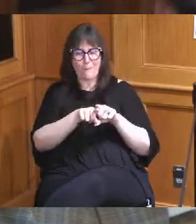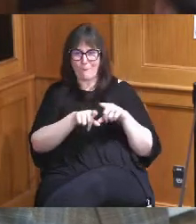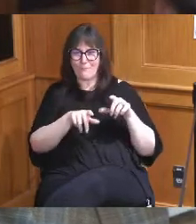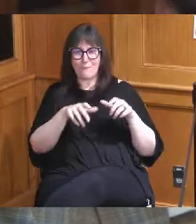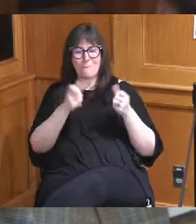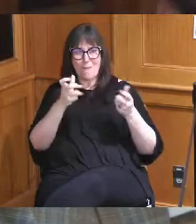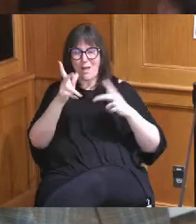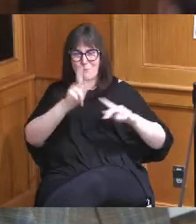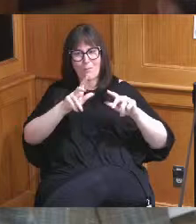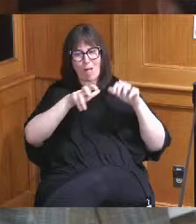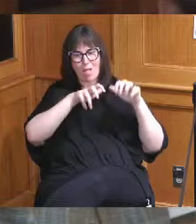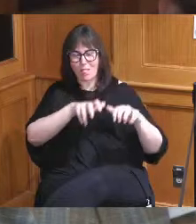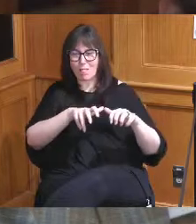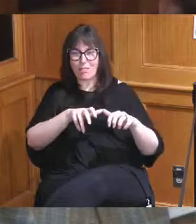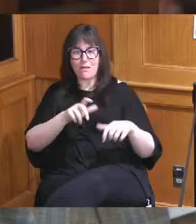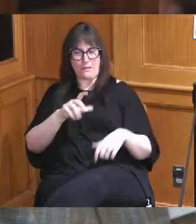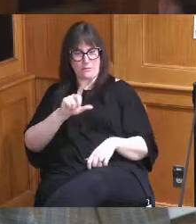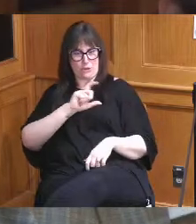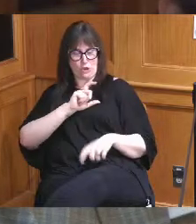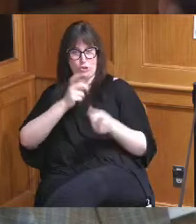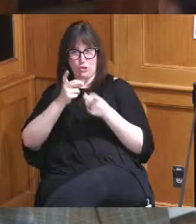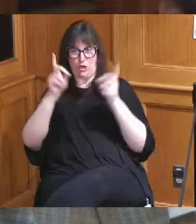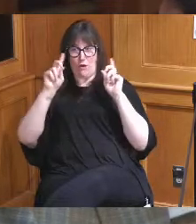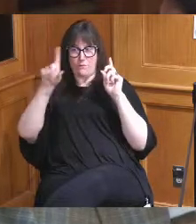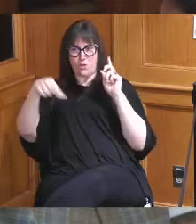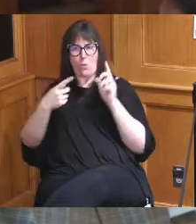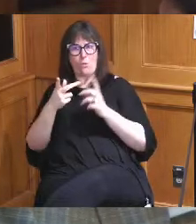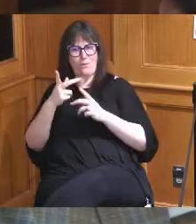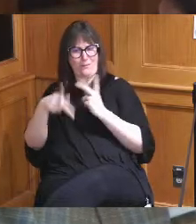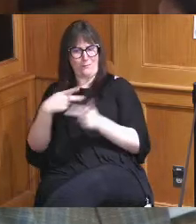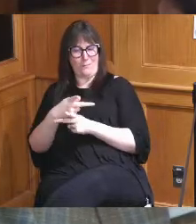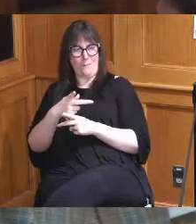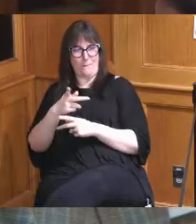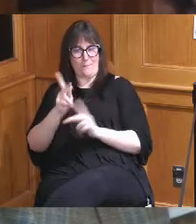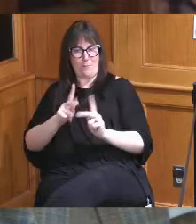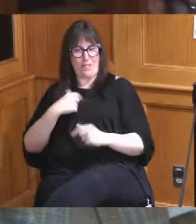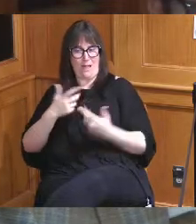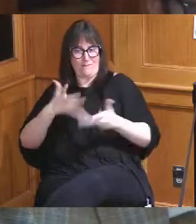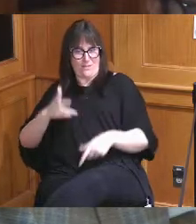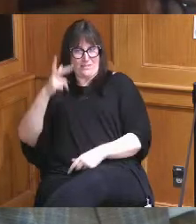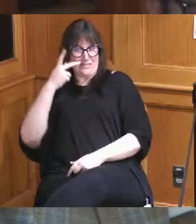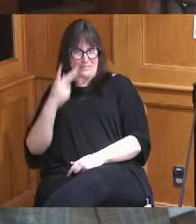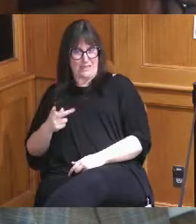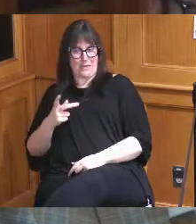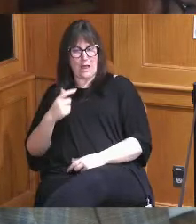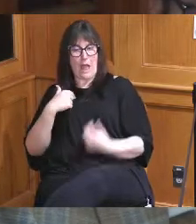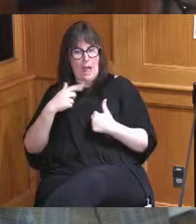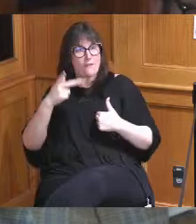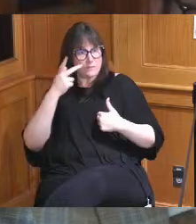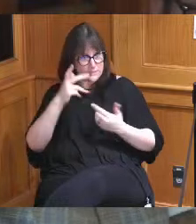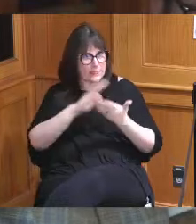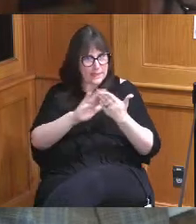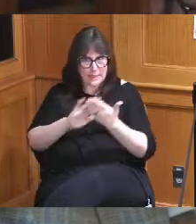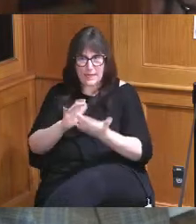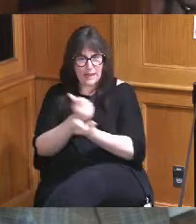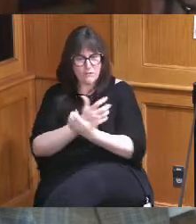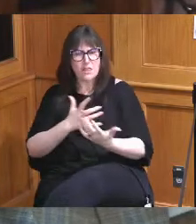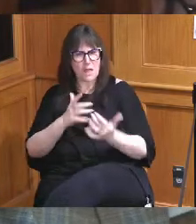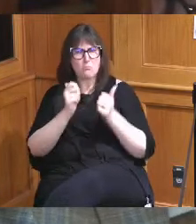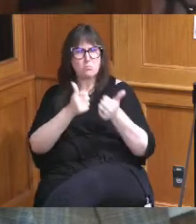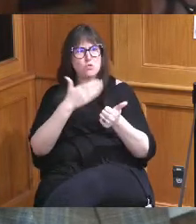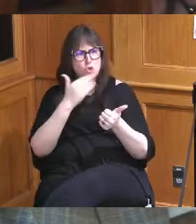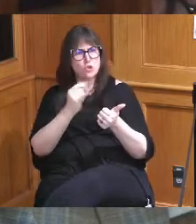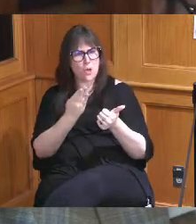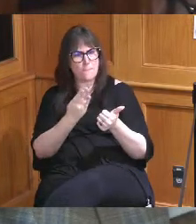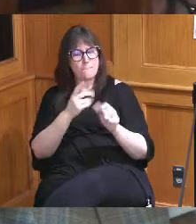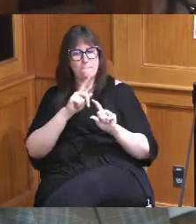And like I said, the sheriffs are the only people that I've seen. I've seen the power washing and the cleaning. We're doing a good job with that.